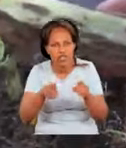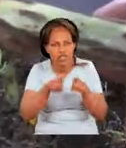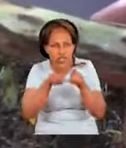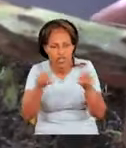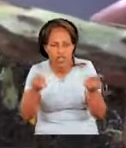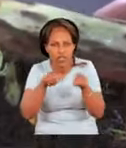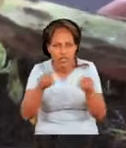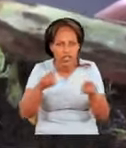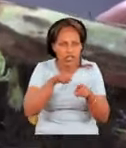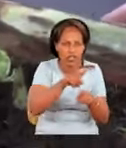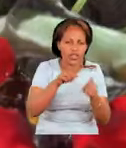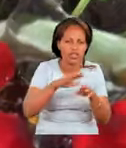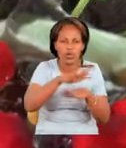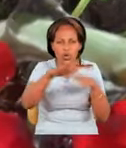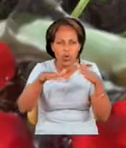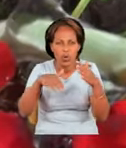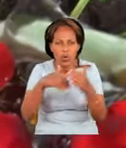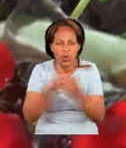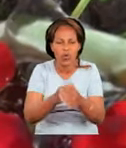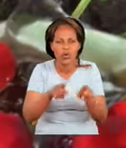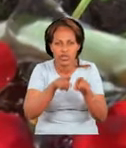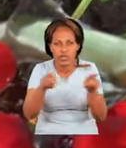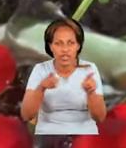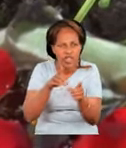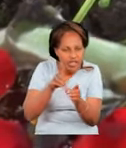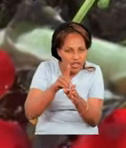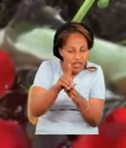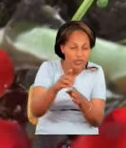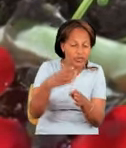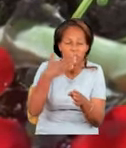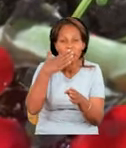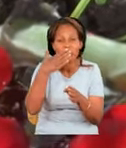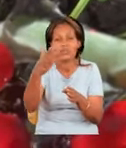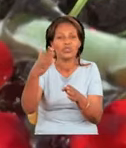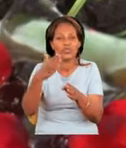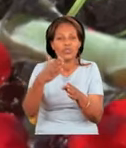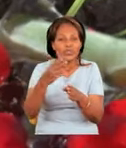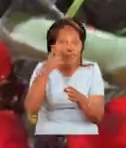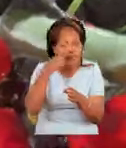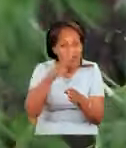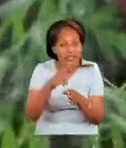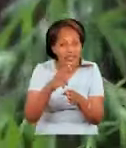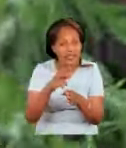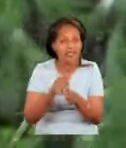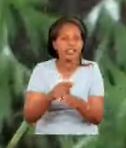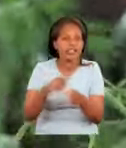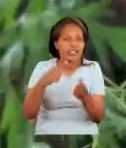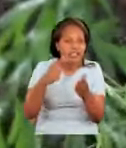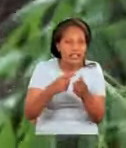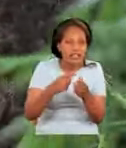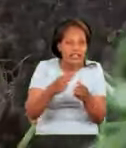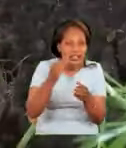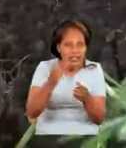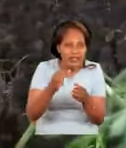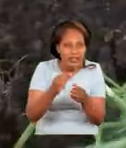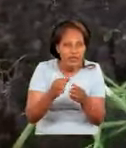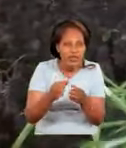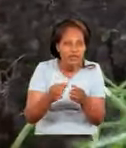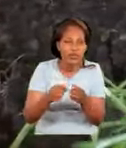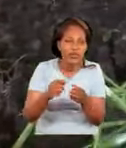sideways. Okay, this is a good observation. Such roots, we call this one a